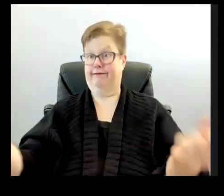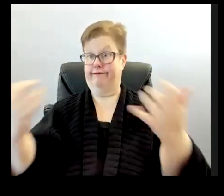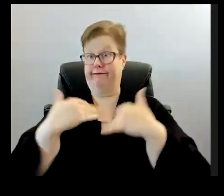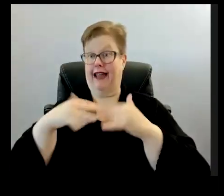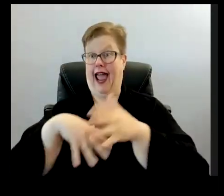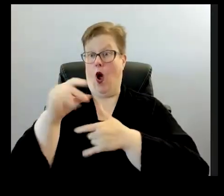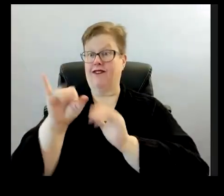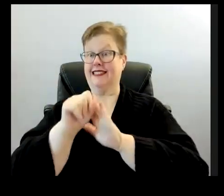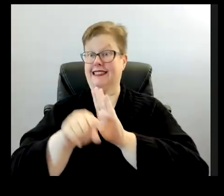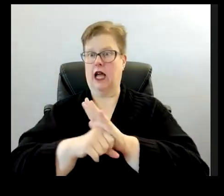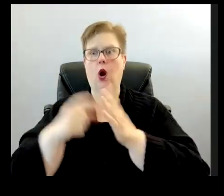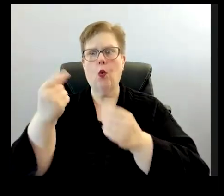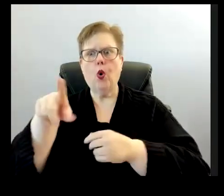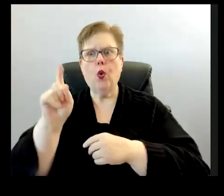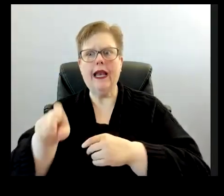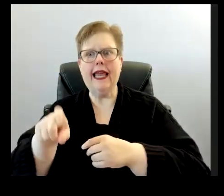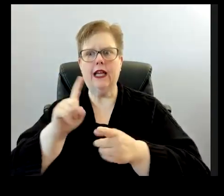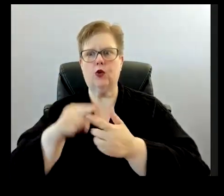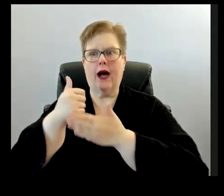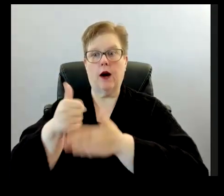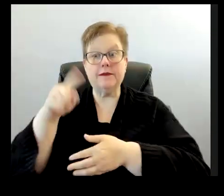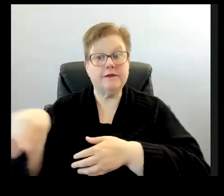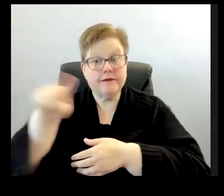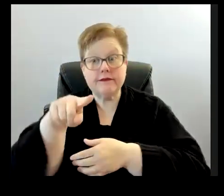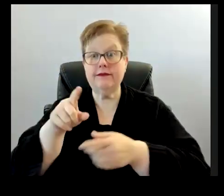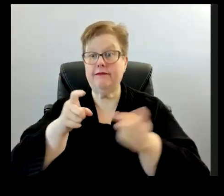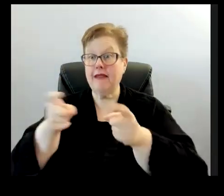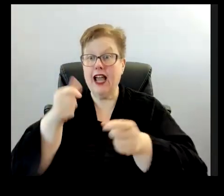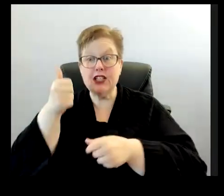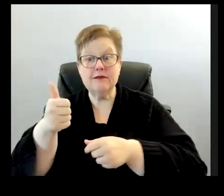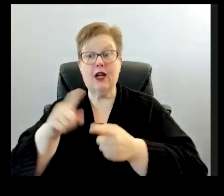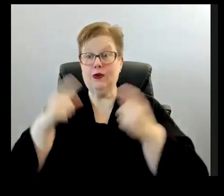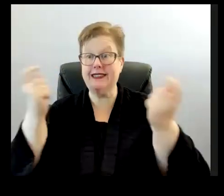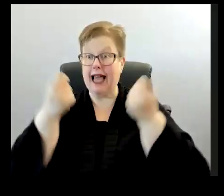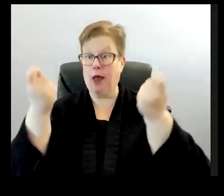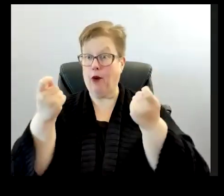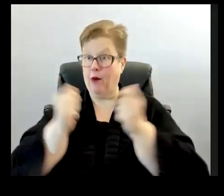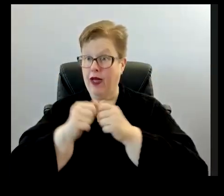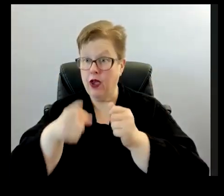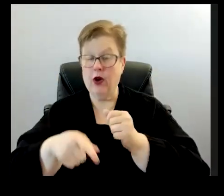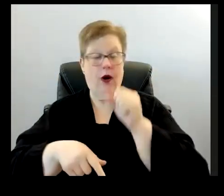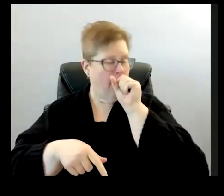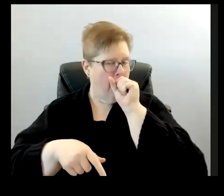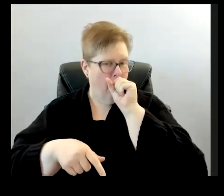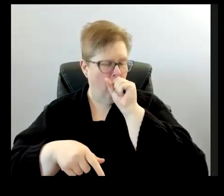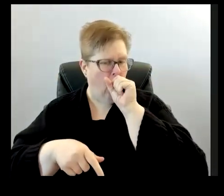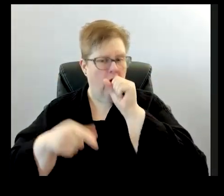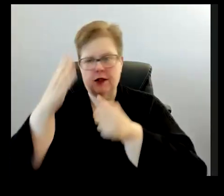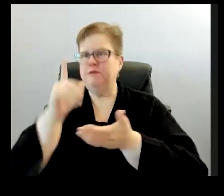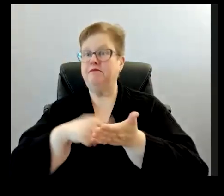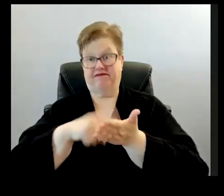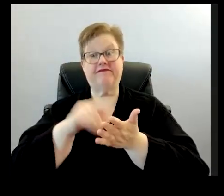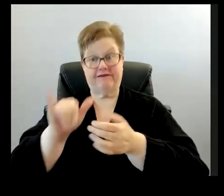state, what are the things you need to do to help them manage themselves to get to celebrate you? Because we all know sometimes that's the